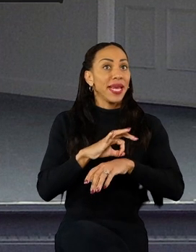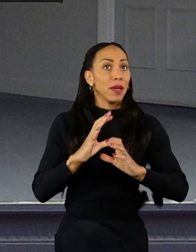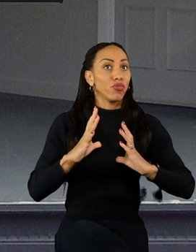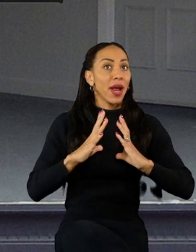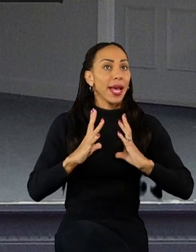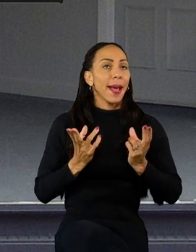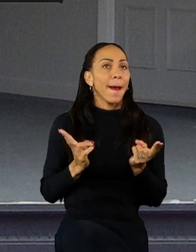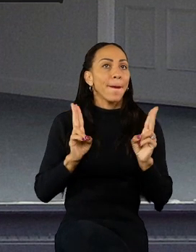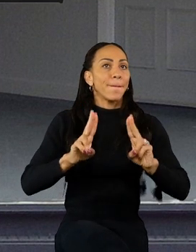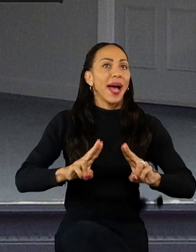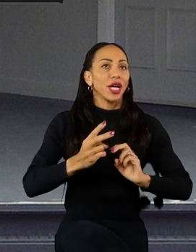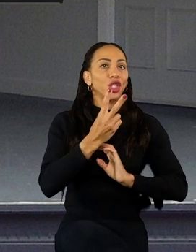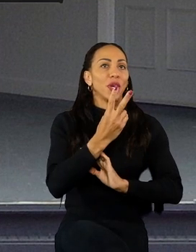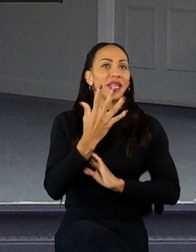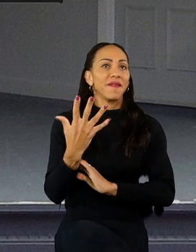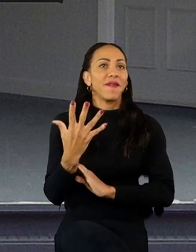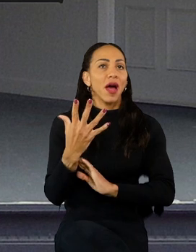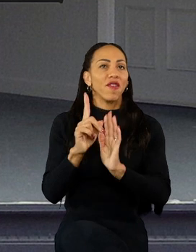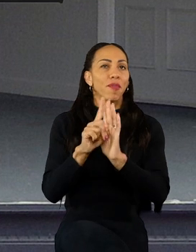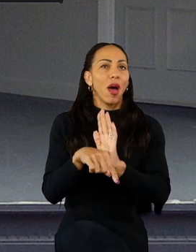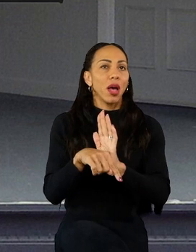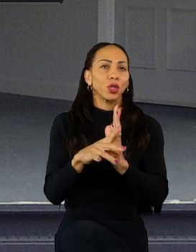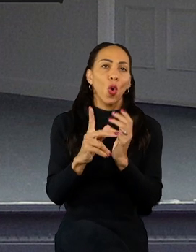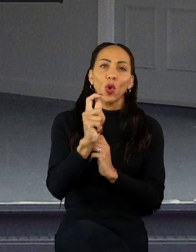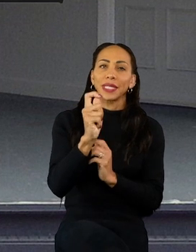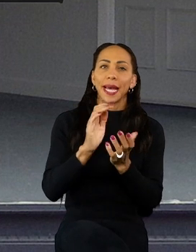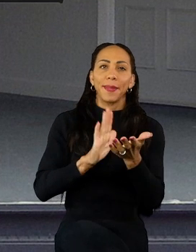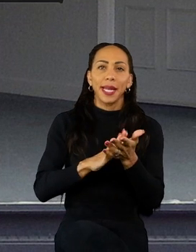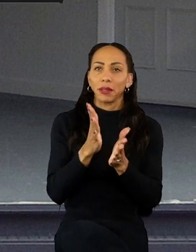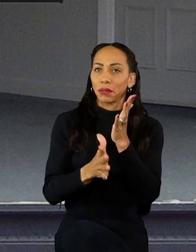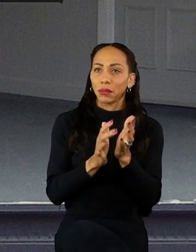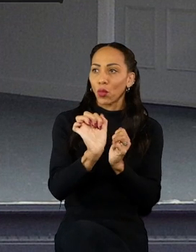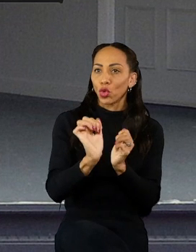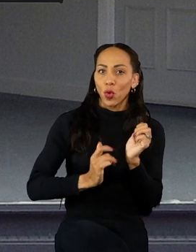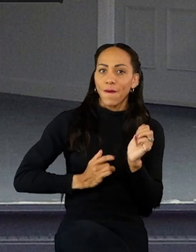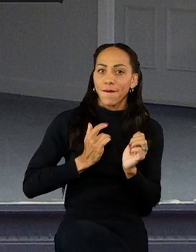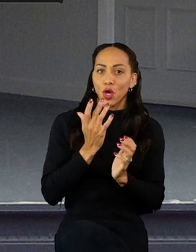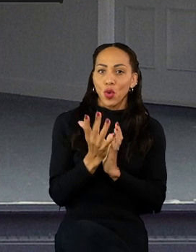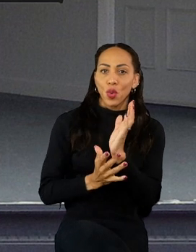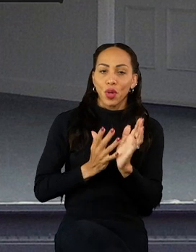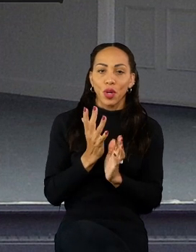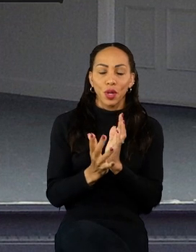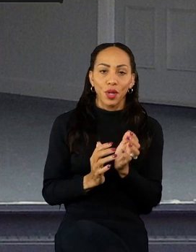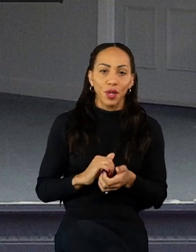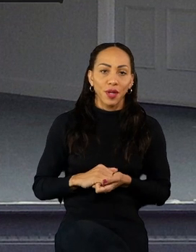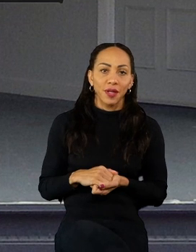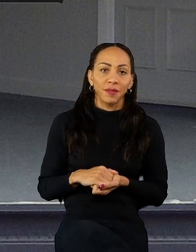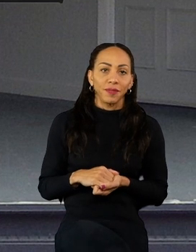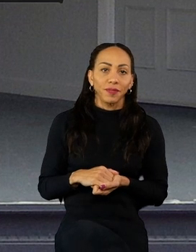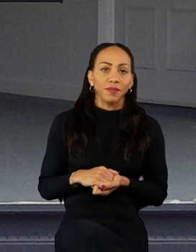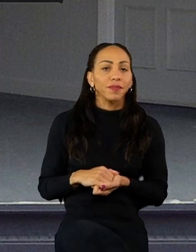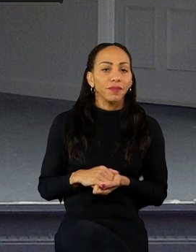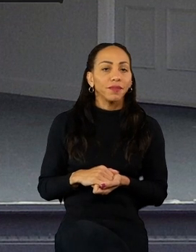should we make it a 5-minute break? Would that be all right? Should we back at 25 past, or does it need 10 minutes? What's there a view on that?